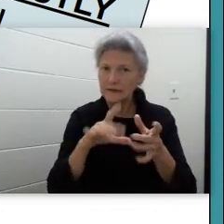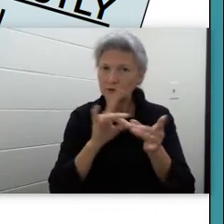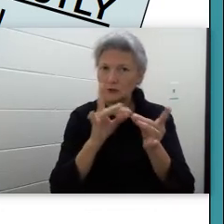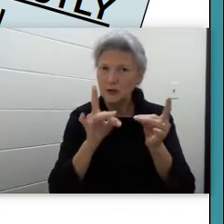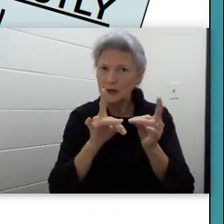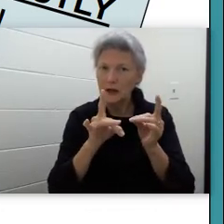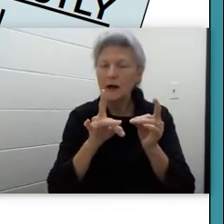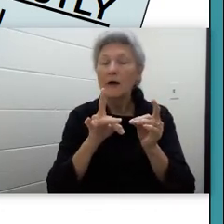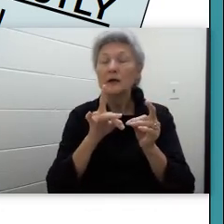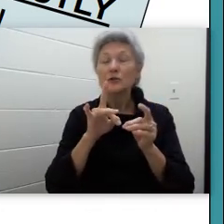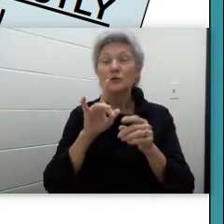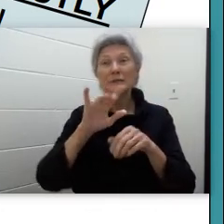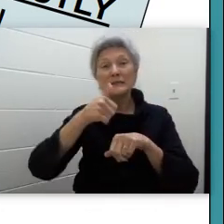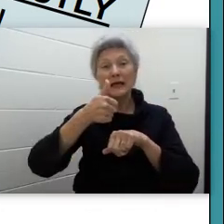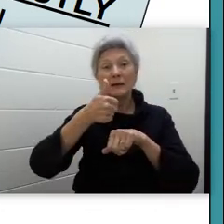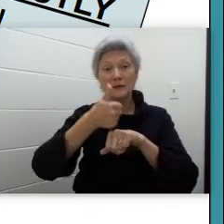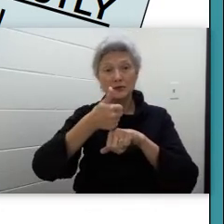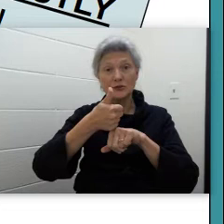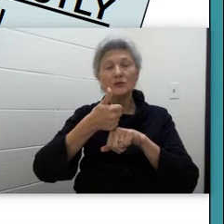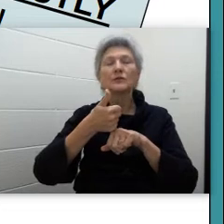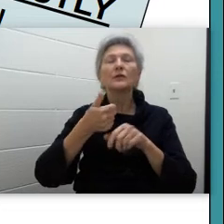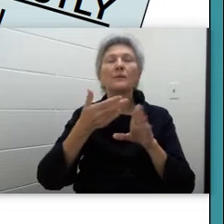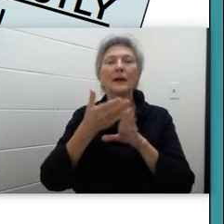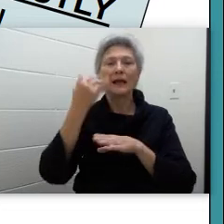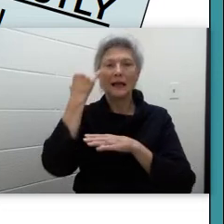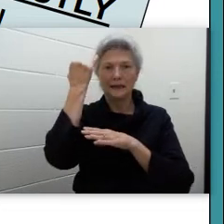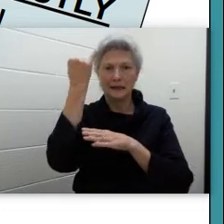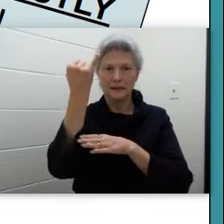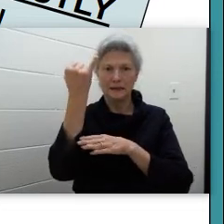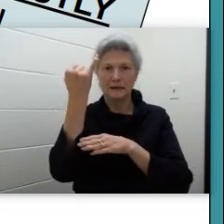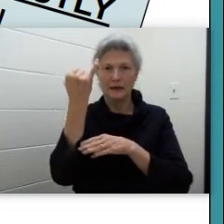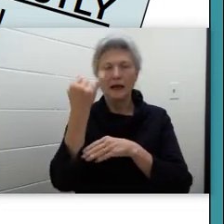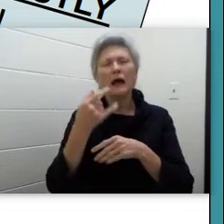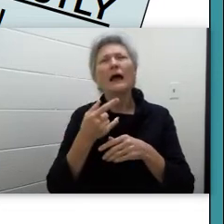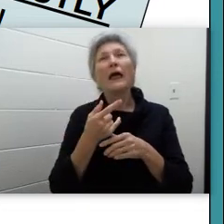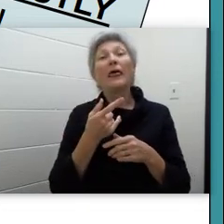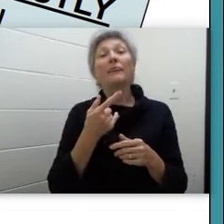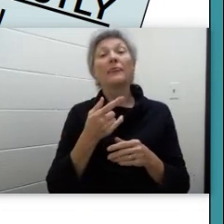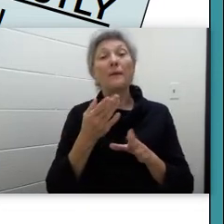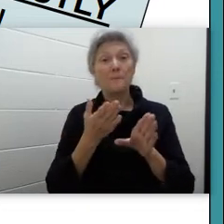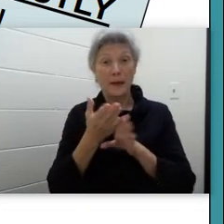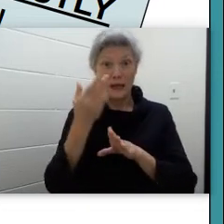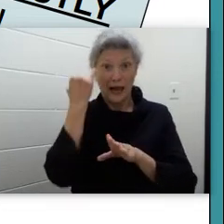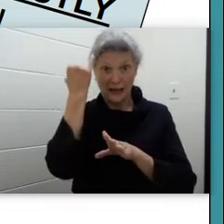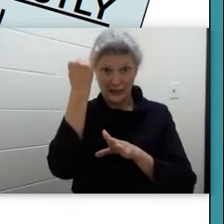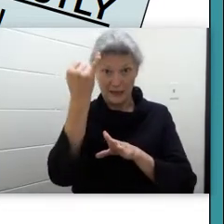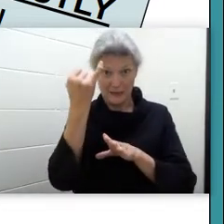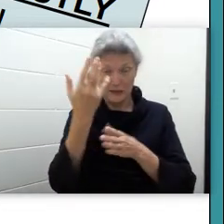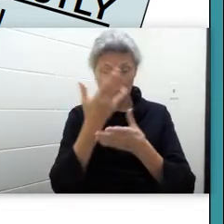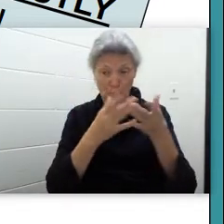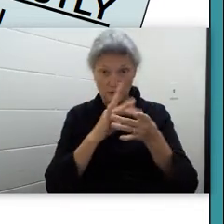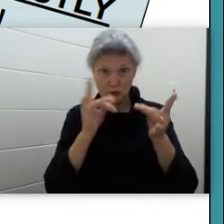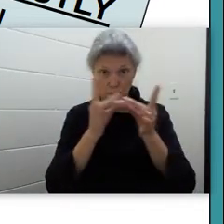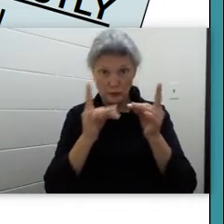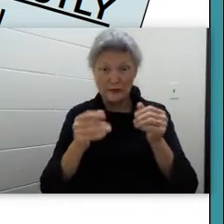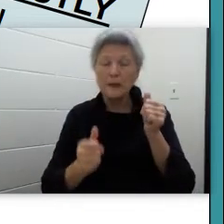little helpful hint is that a main idea is what the text is mostly or mainly